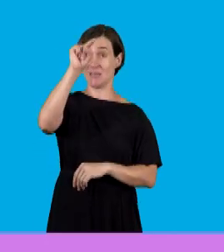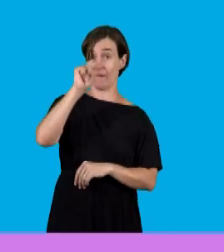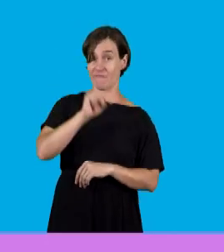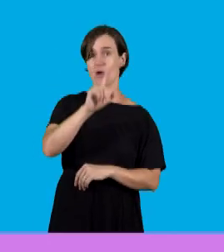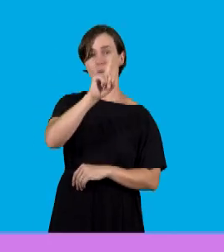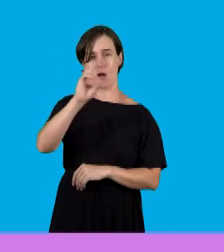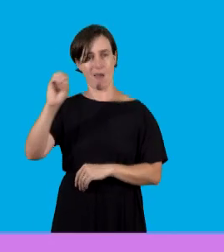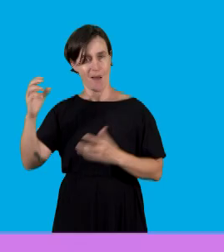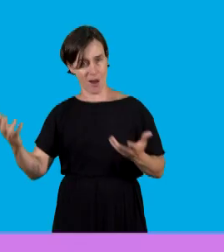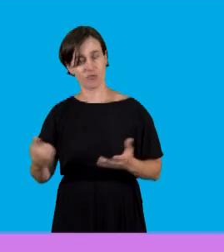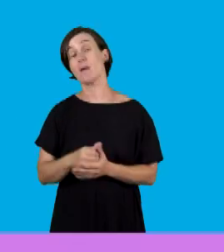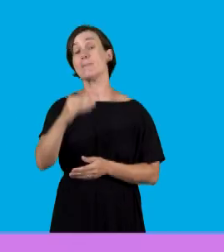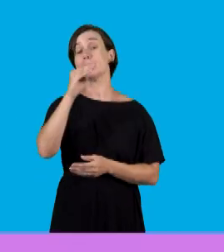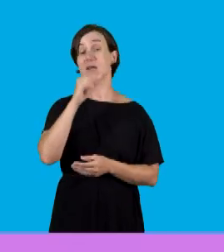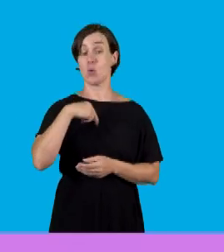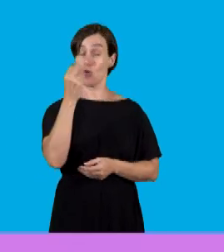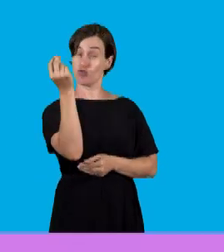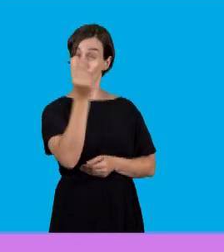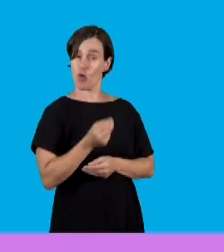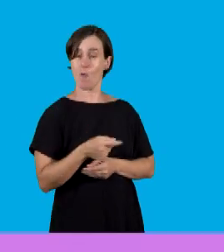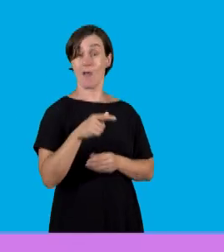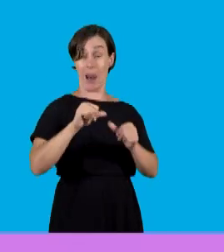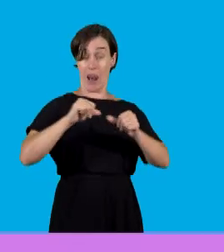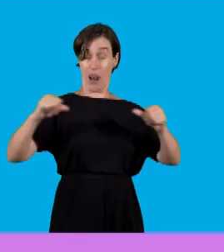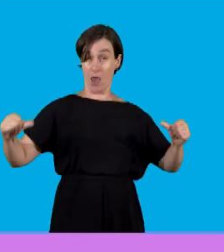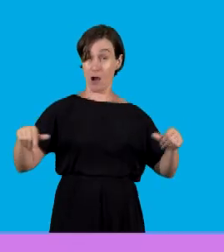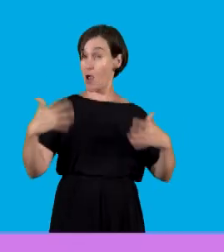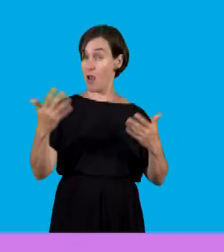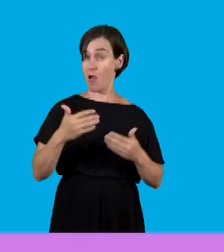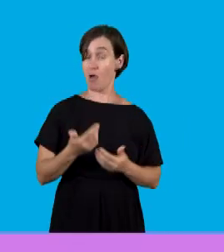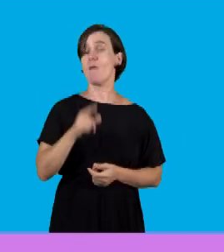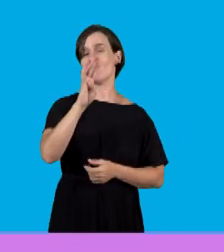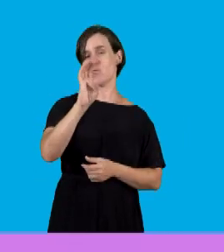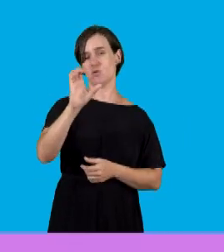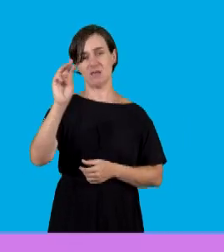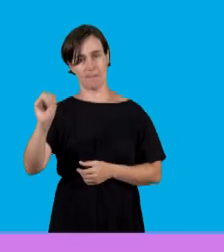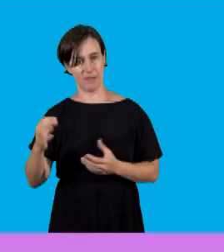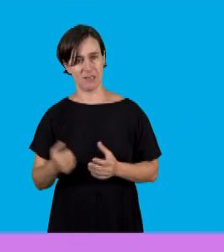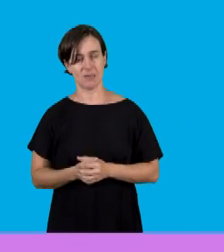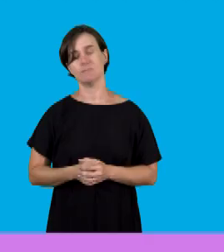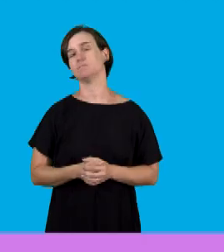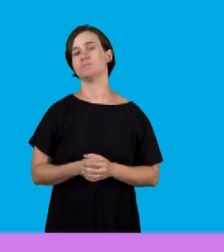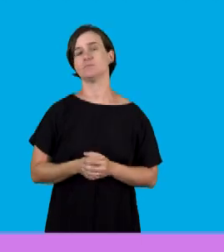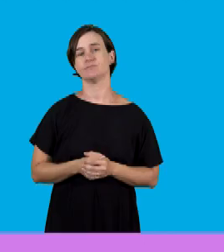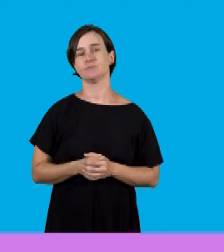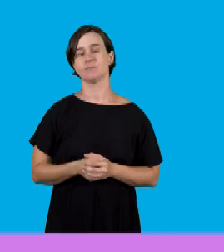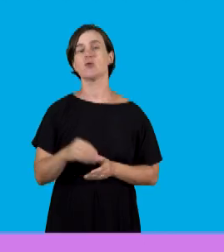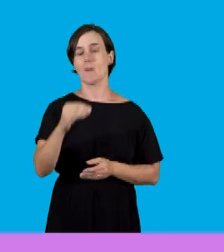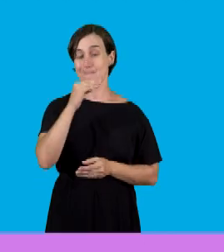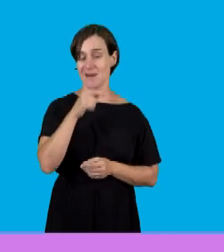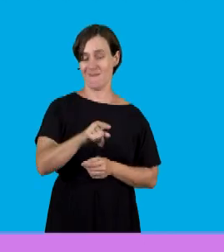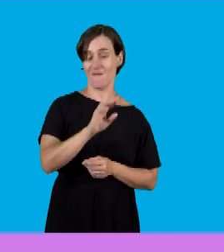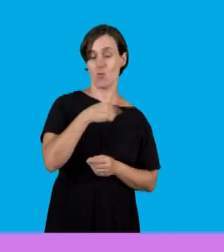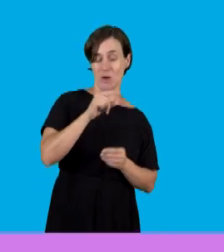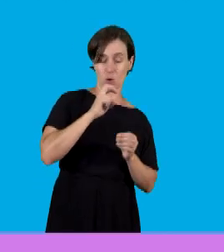it means the drawn length will be 4 centimeters. So it means when we took a ruler and we drew this crocodile, we used